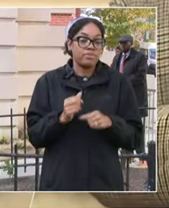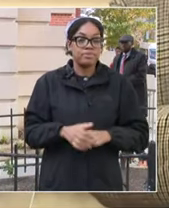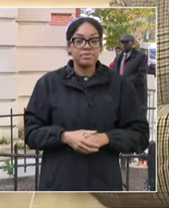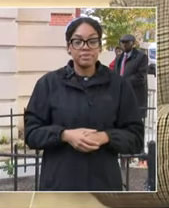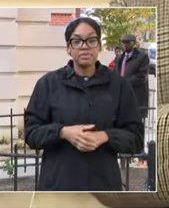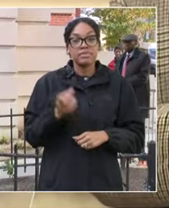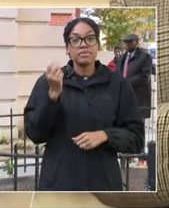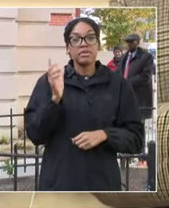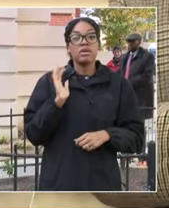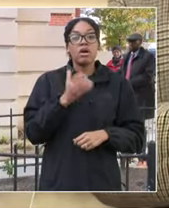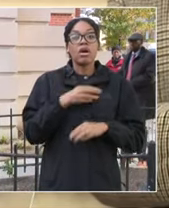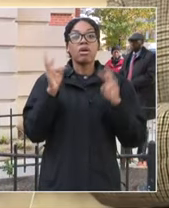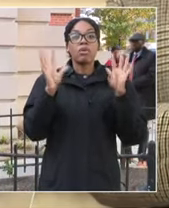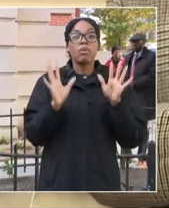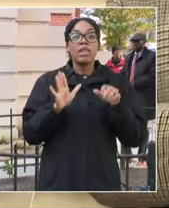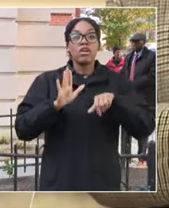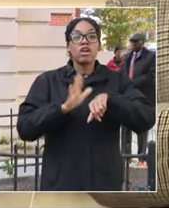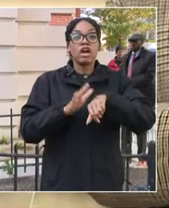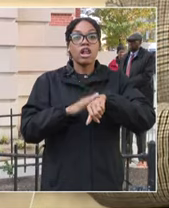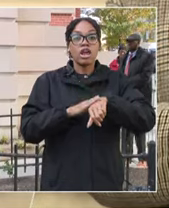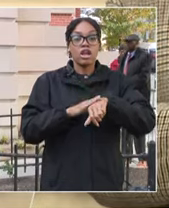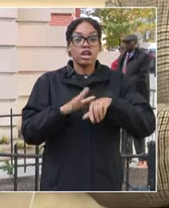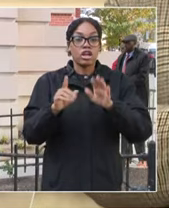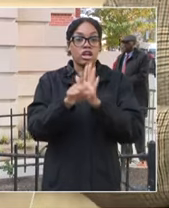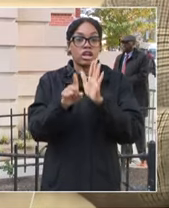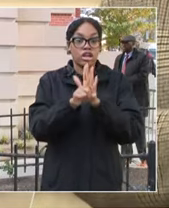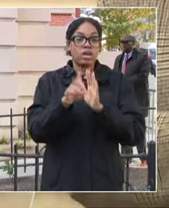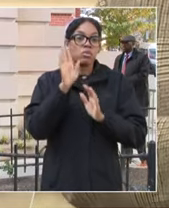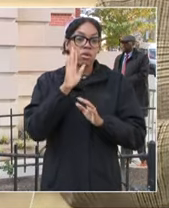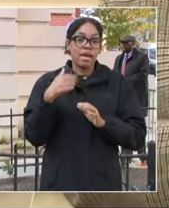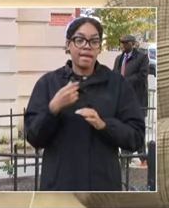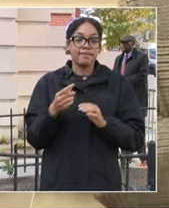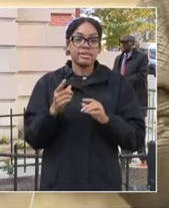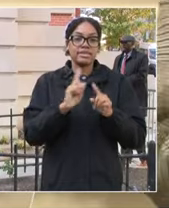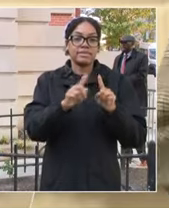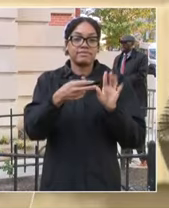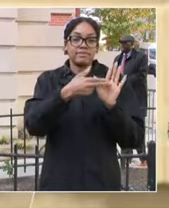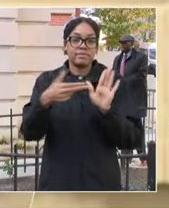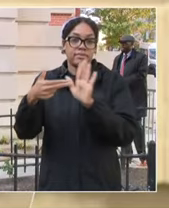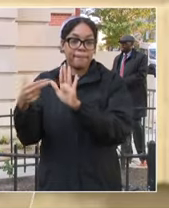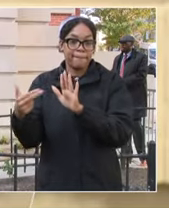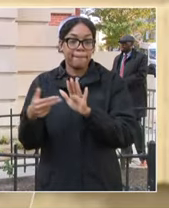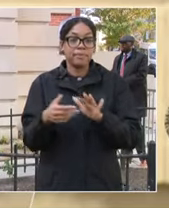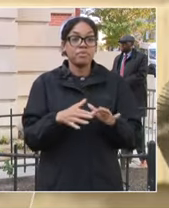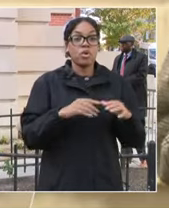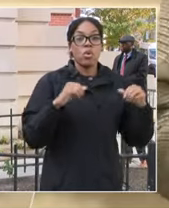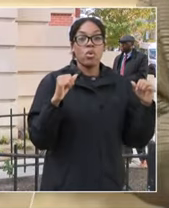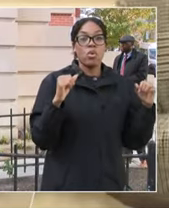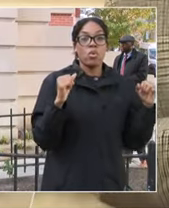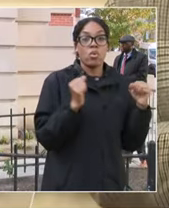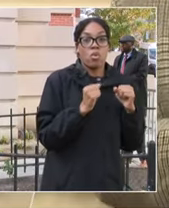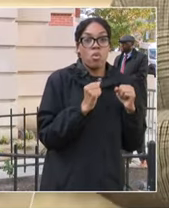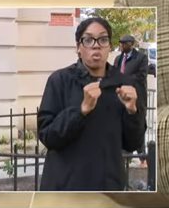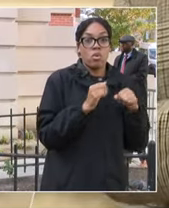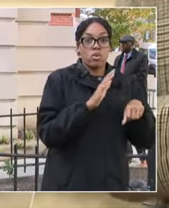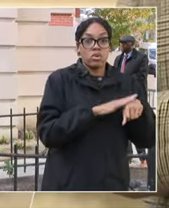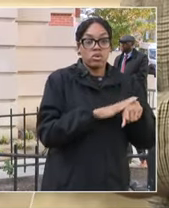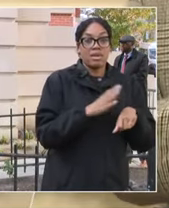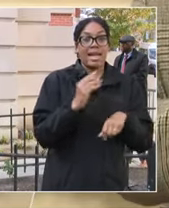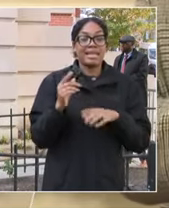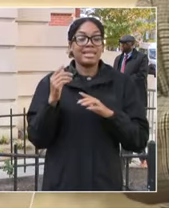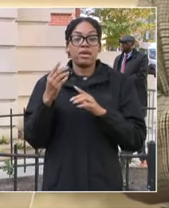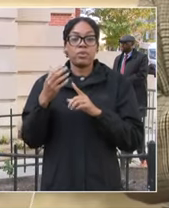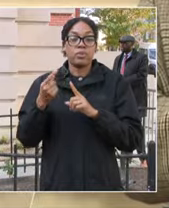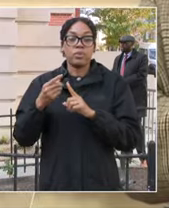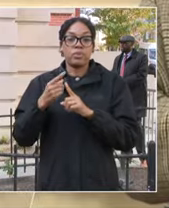name of our weather alerts. We'll have cold alerts and extreme cold alerts. These alerts are both a